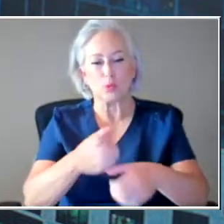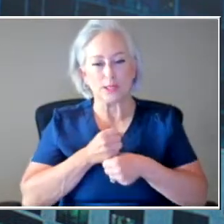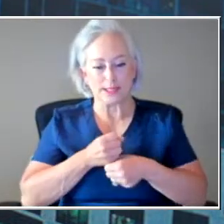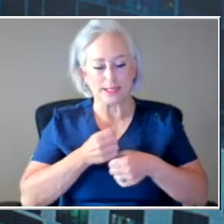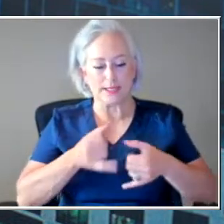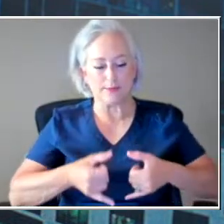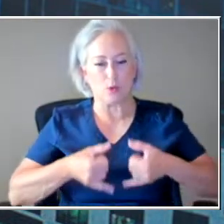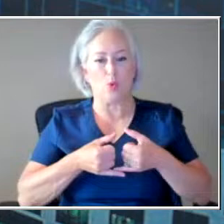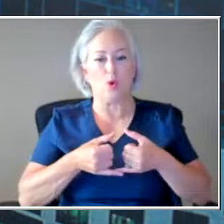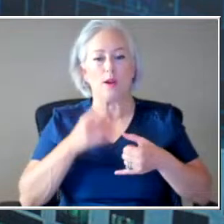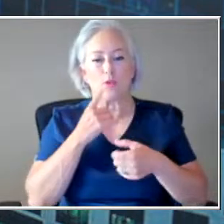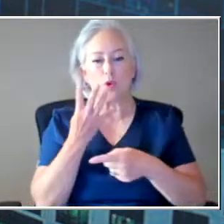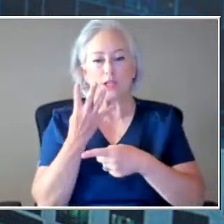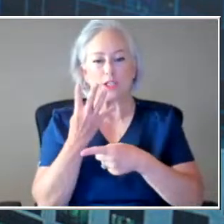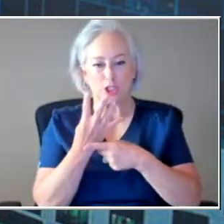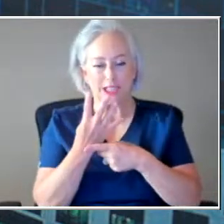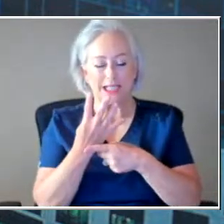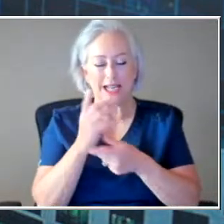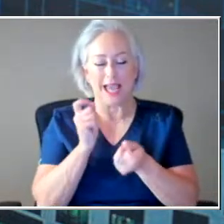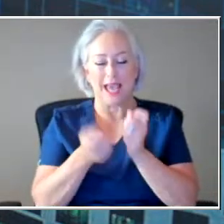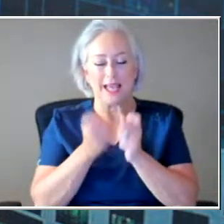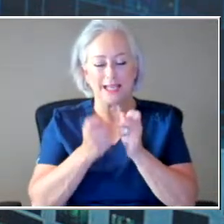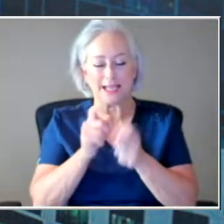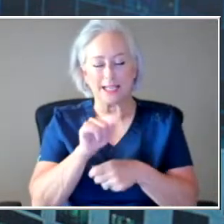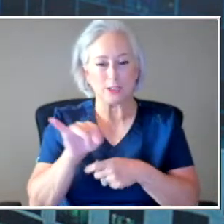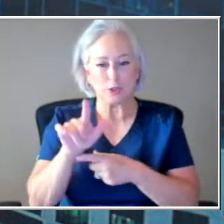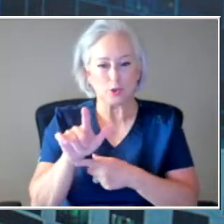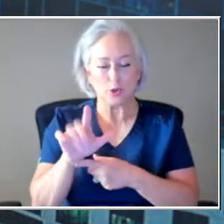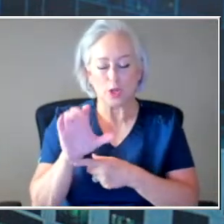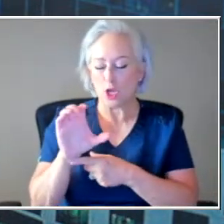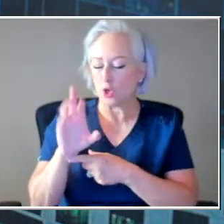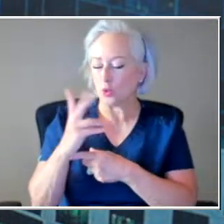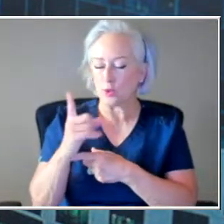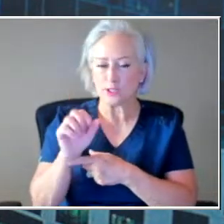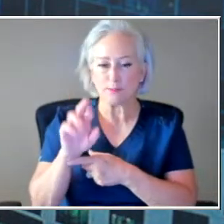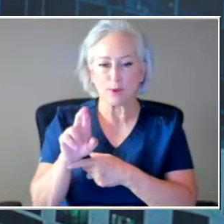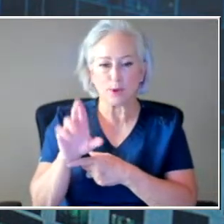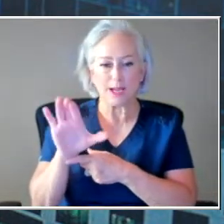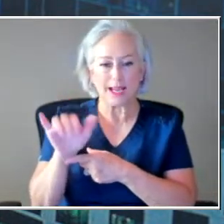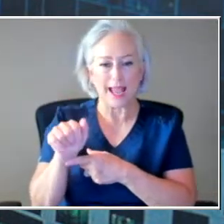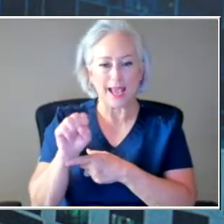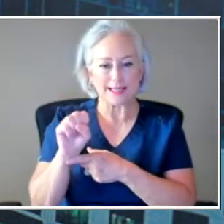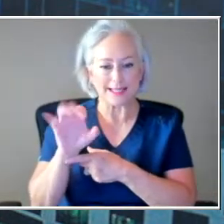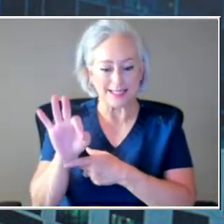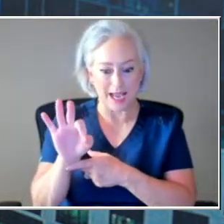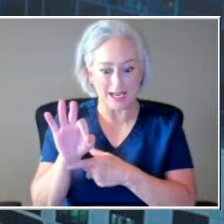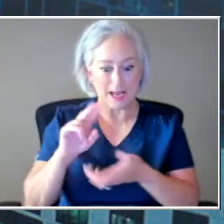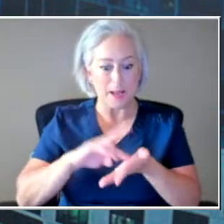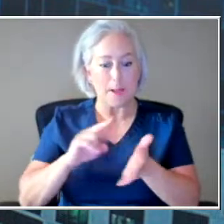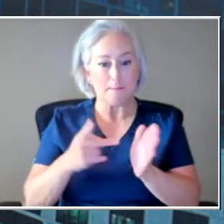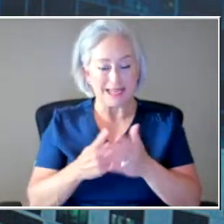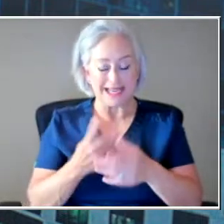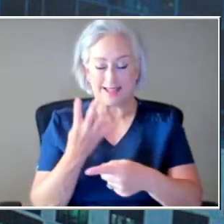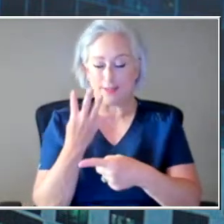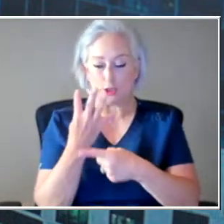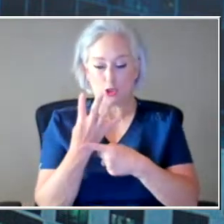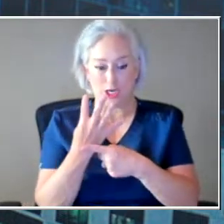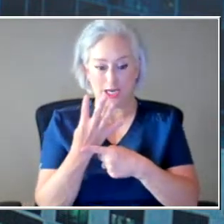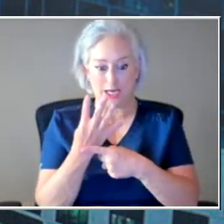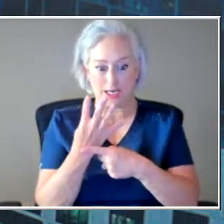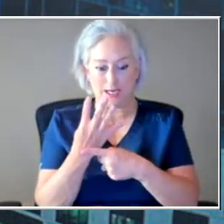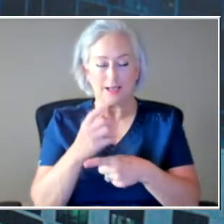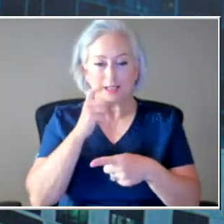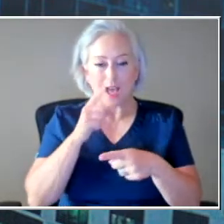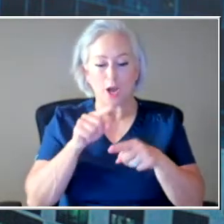tool called CRISPR-Cas9. That's allowing us to put that gene exactly where we want it and not just have it randomly inserted into the chromosomes.